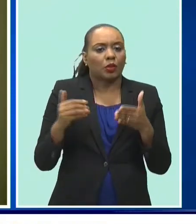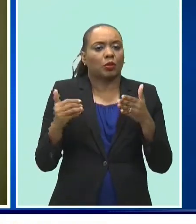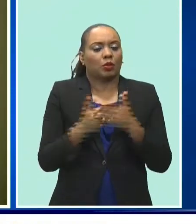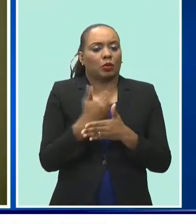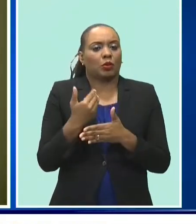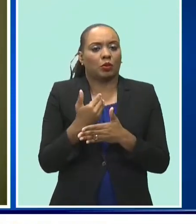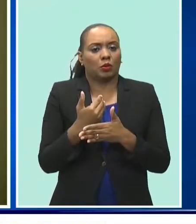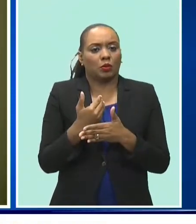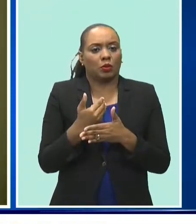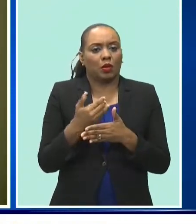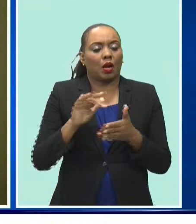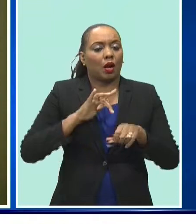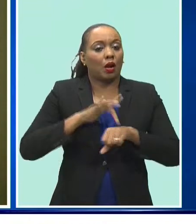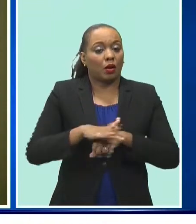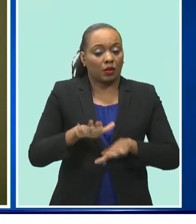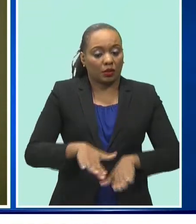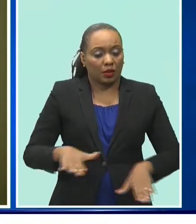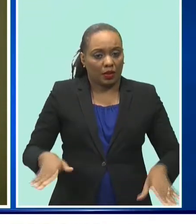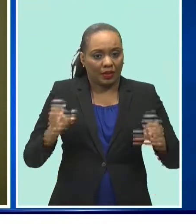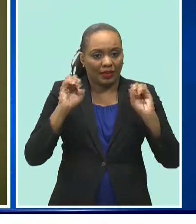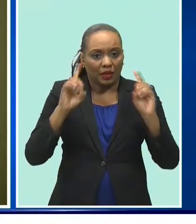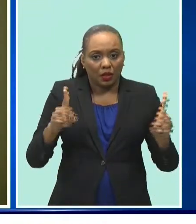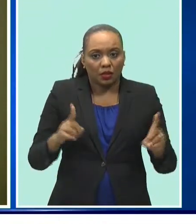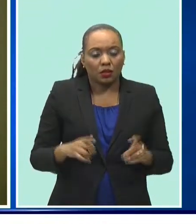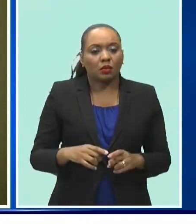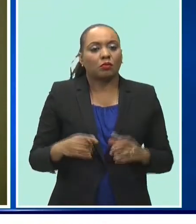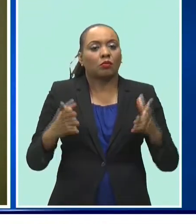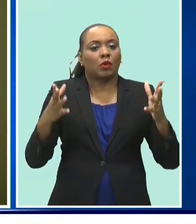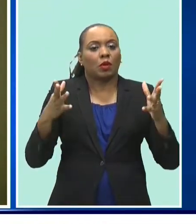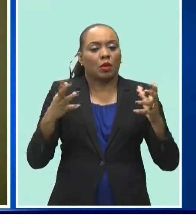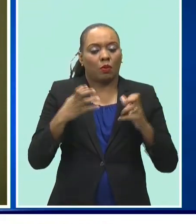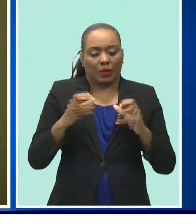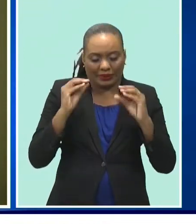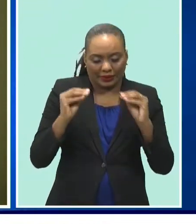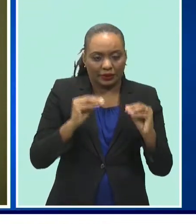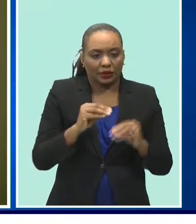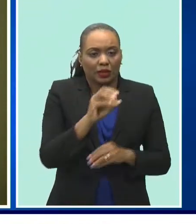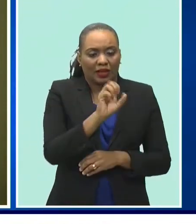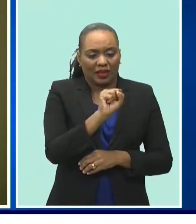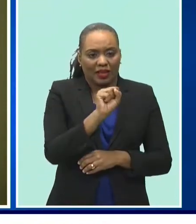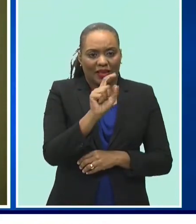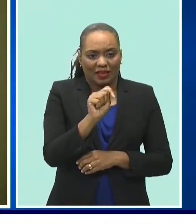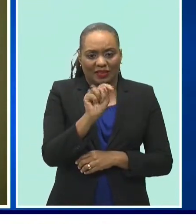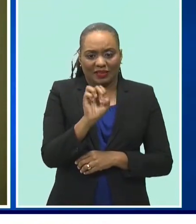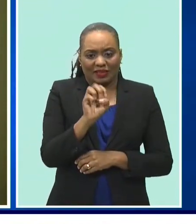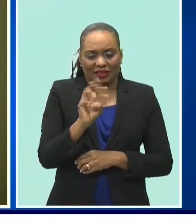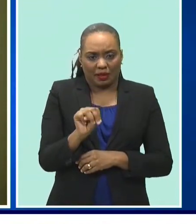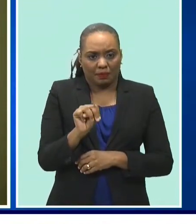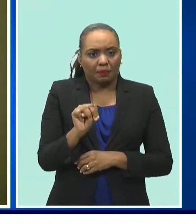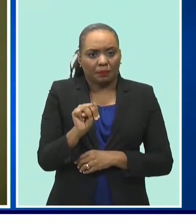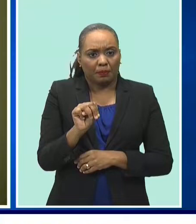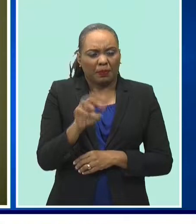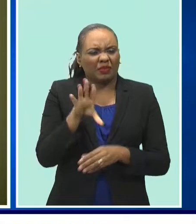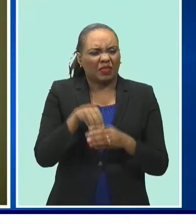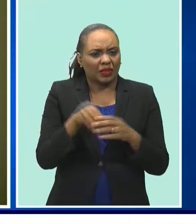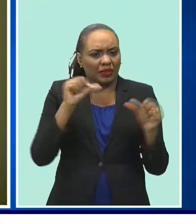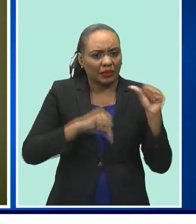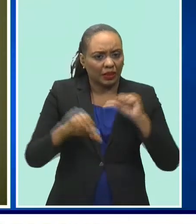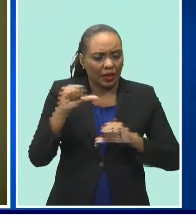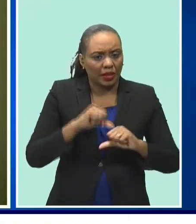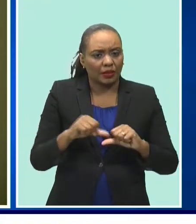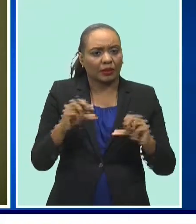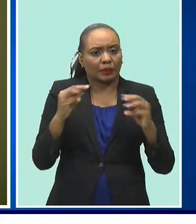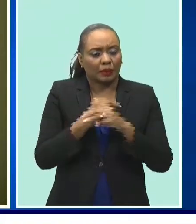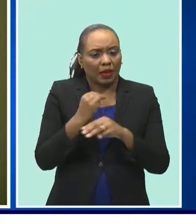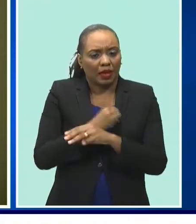STEM model, that involves science within that curriculum. And we